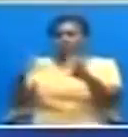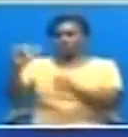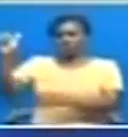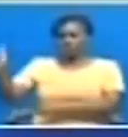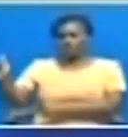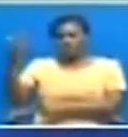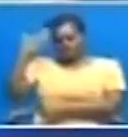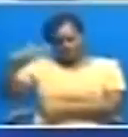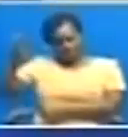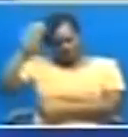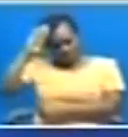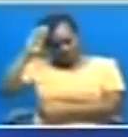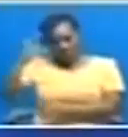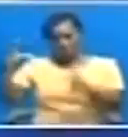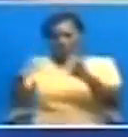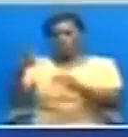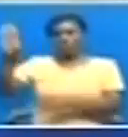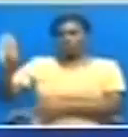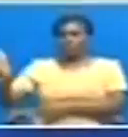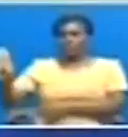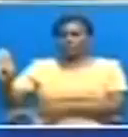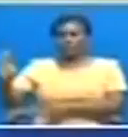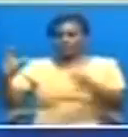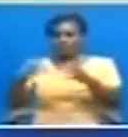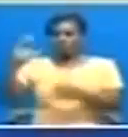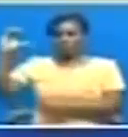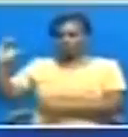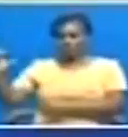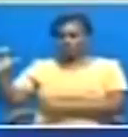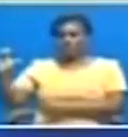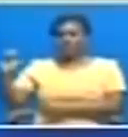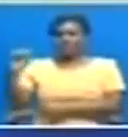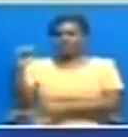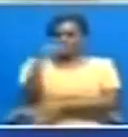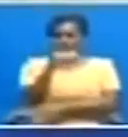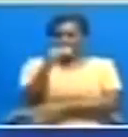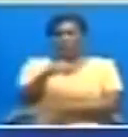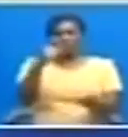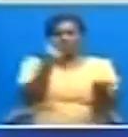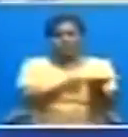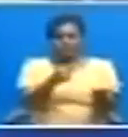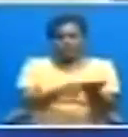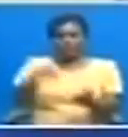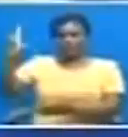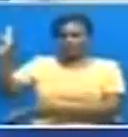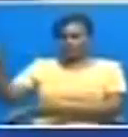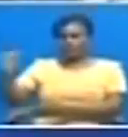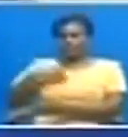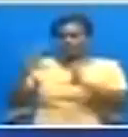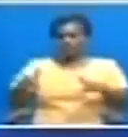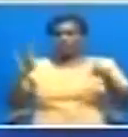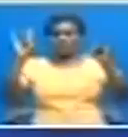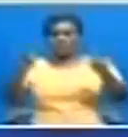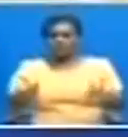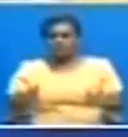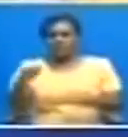Spain, England and Saxons make Group B. In Group C are Samurai, Zimbabwe and Uganda, while Group D comprises of Australia